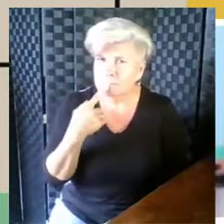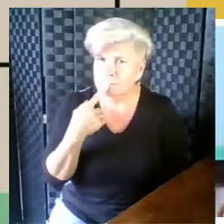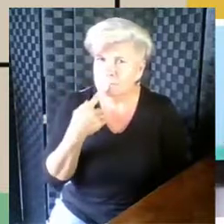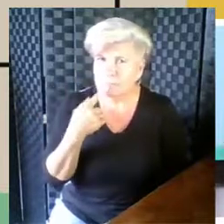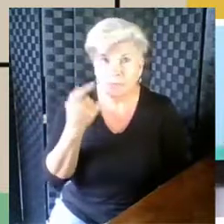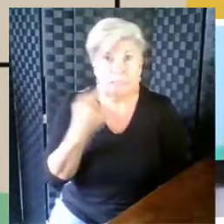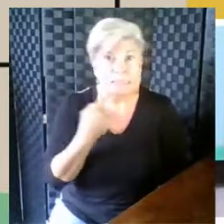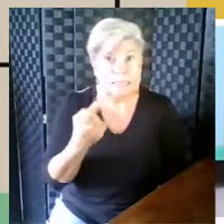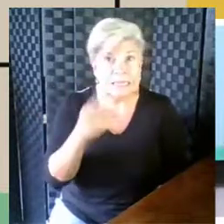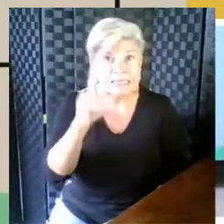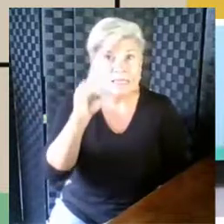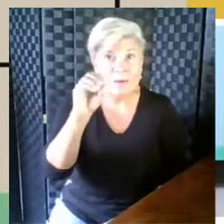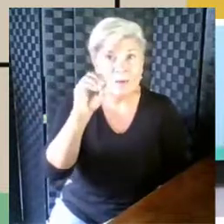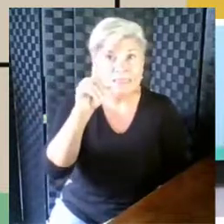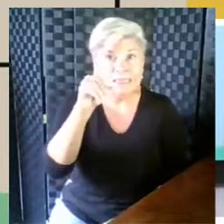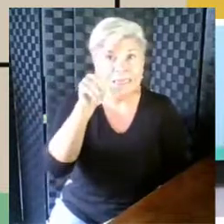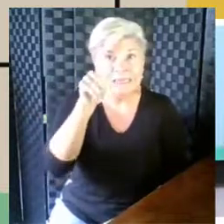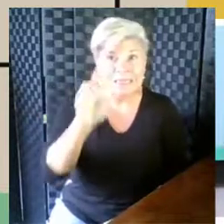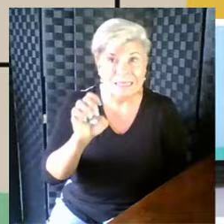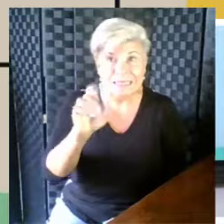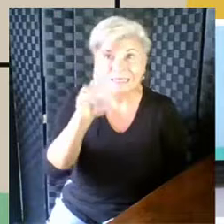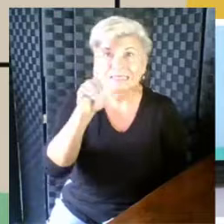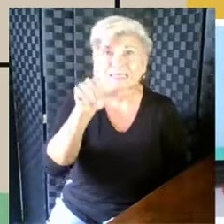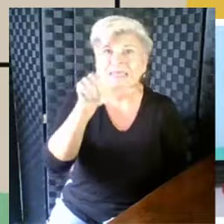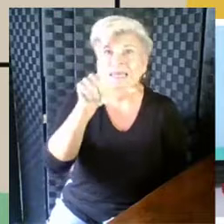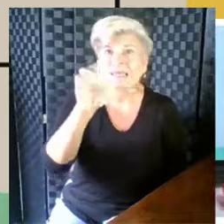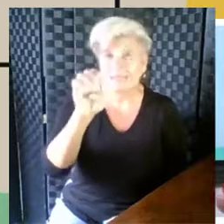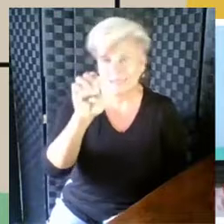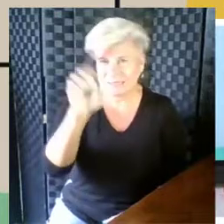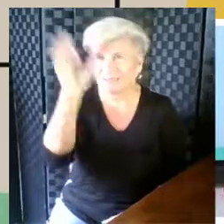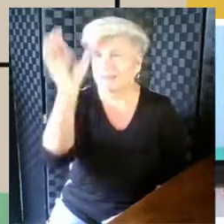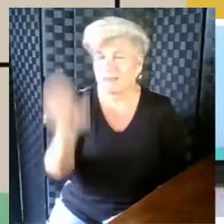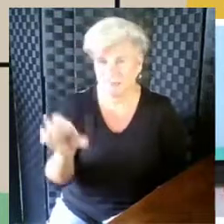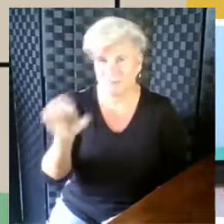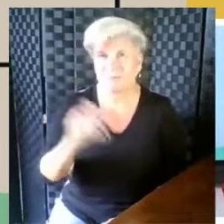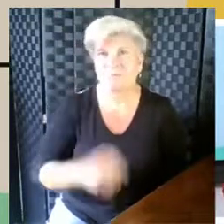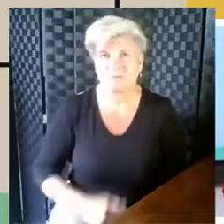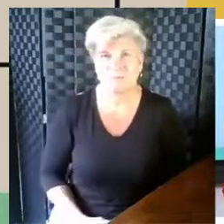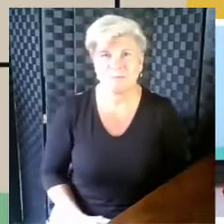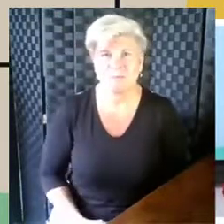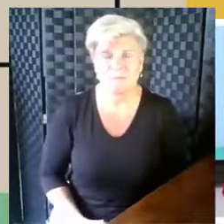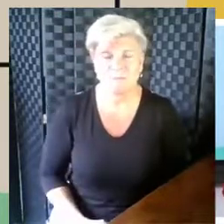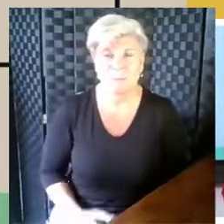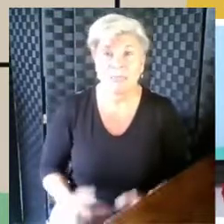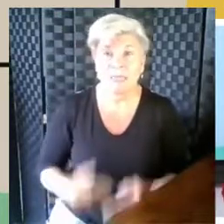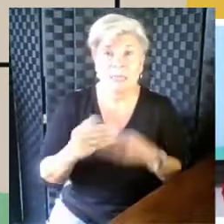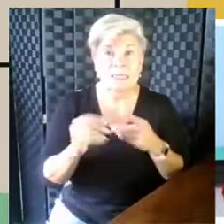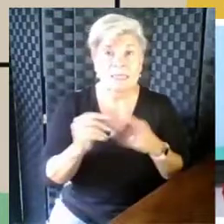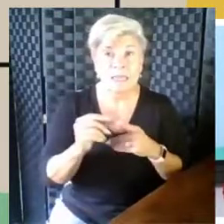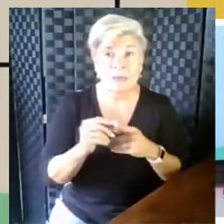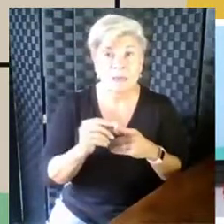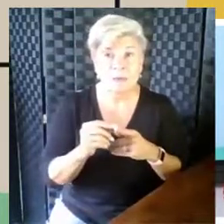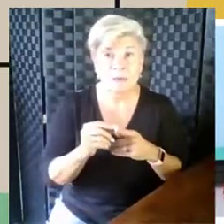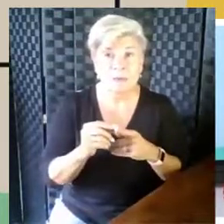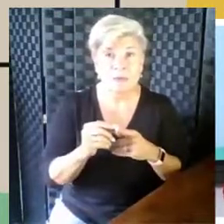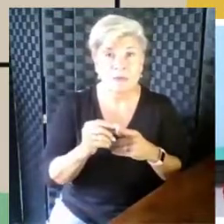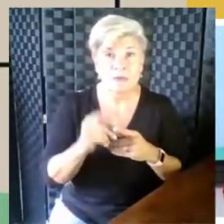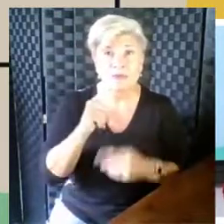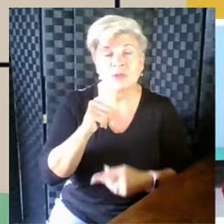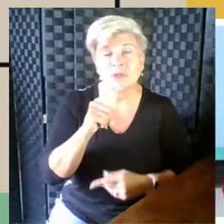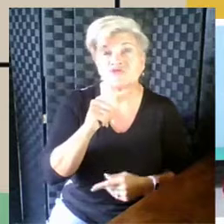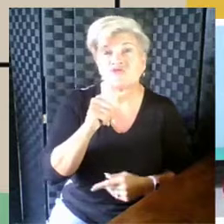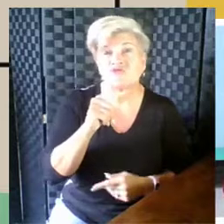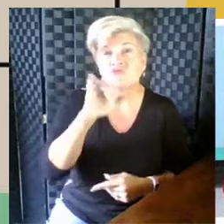If you said DLE, you are correct. The next word is